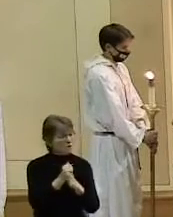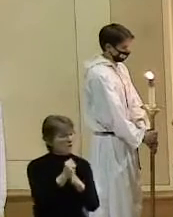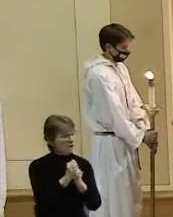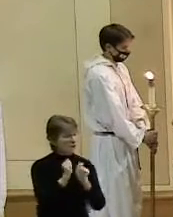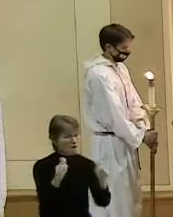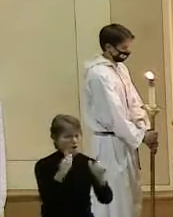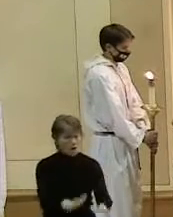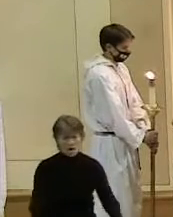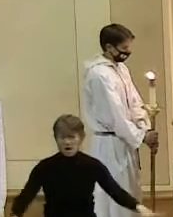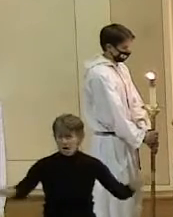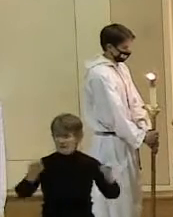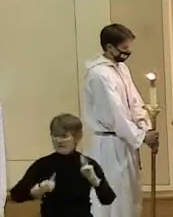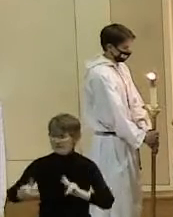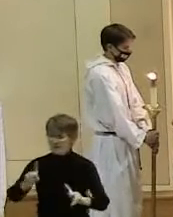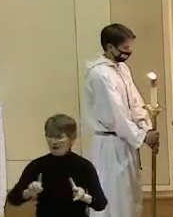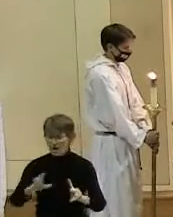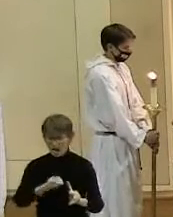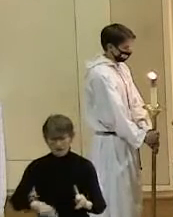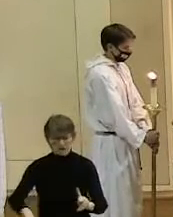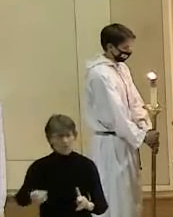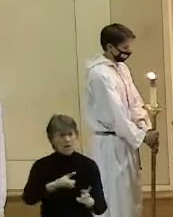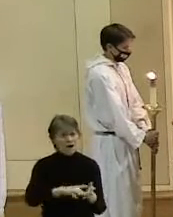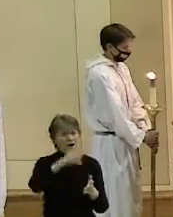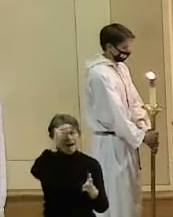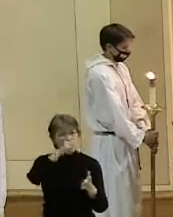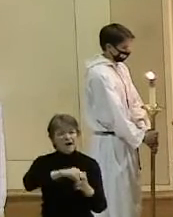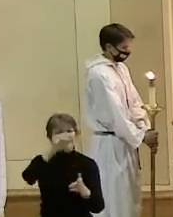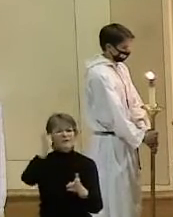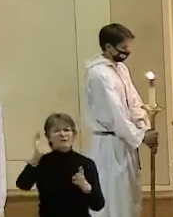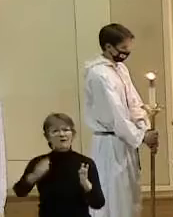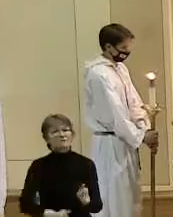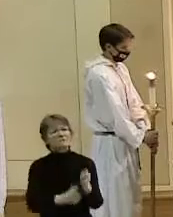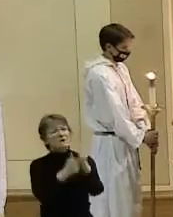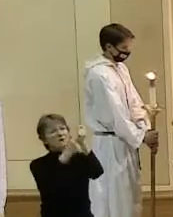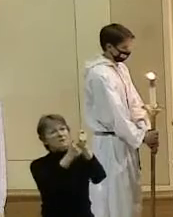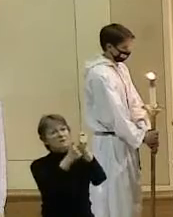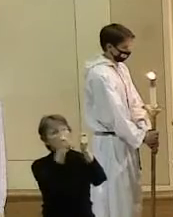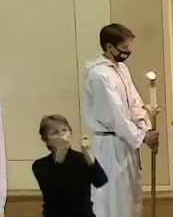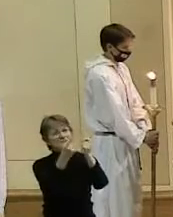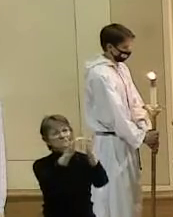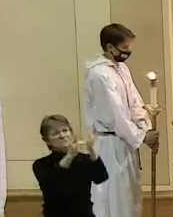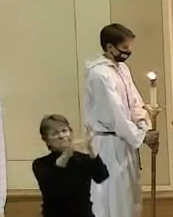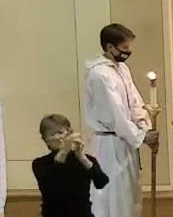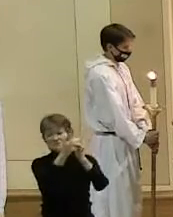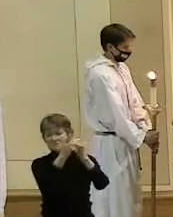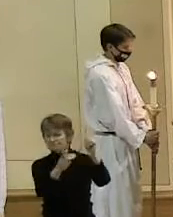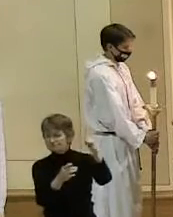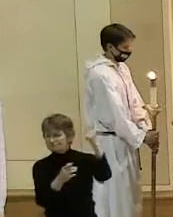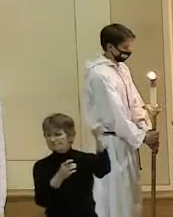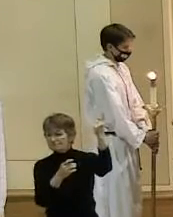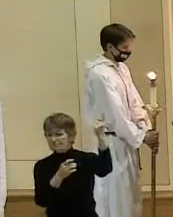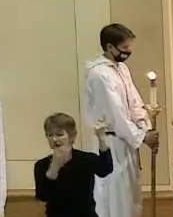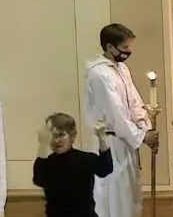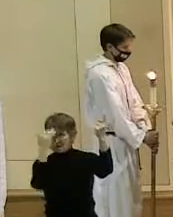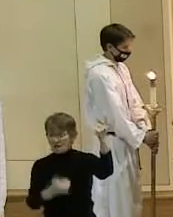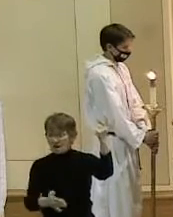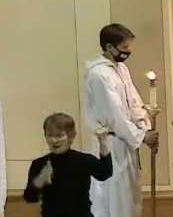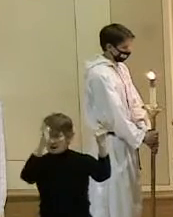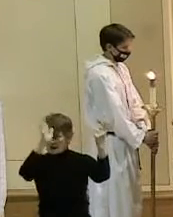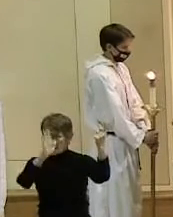will hear my voice, and there will be one flock, one shepherd. This is why the Father loves